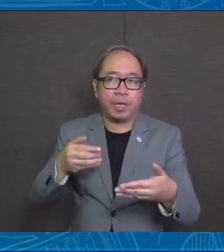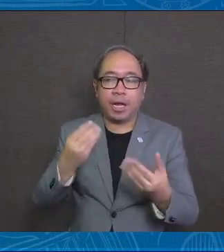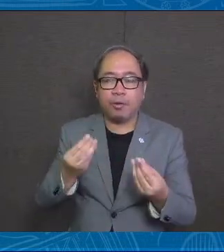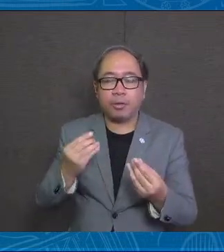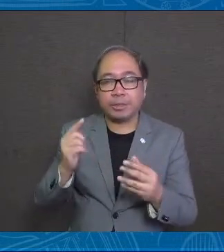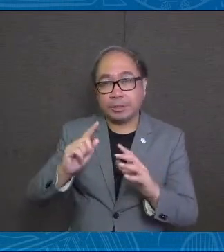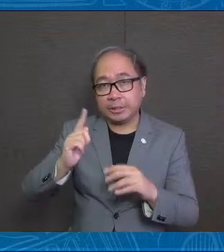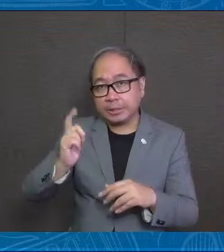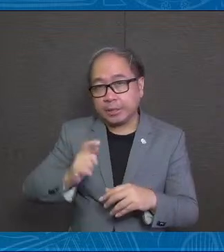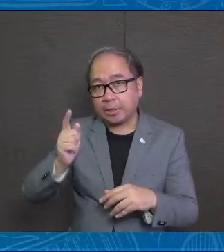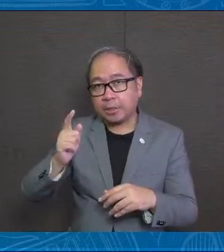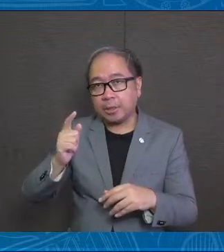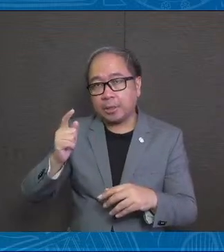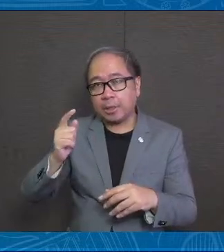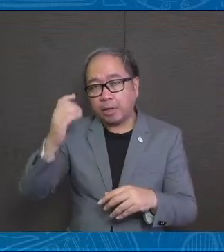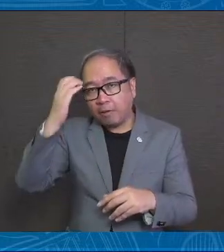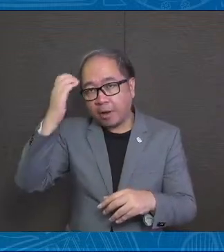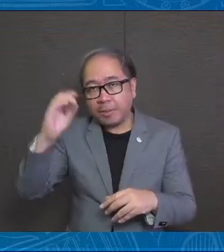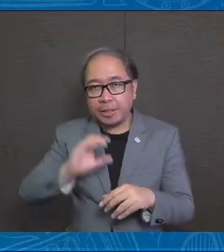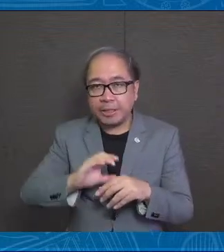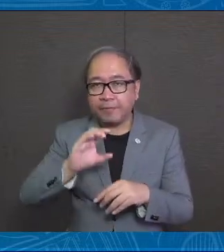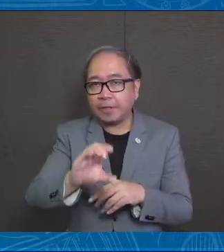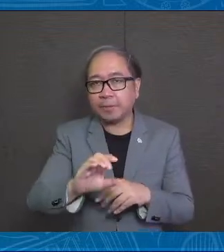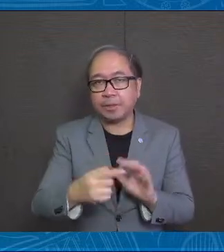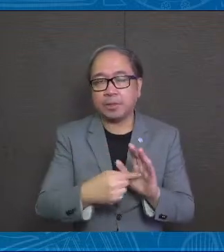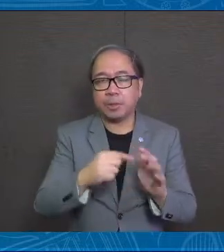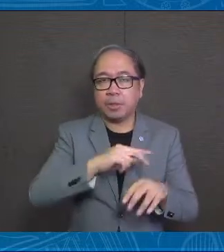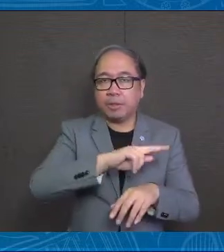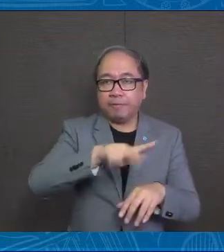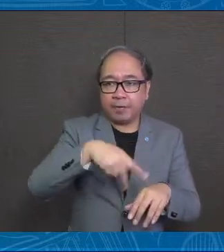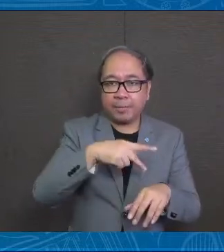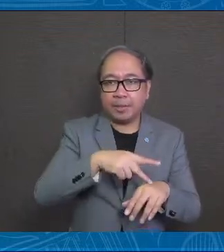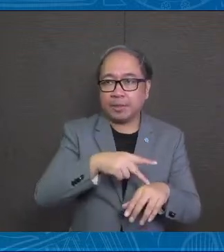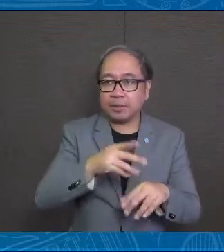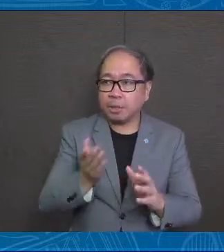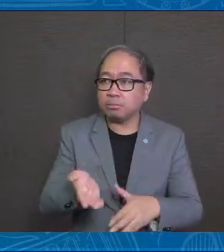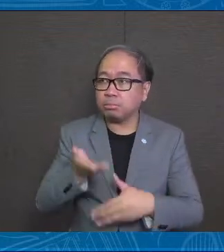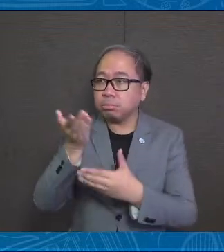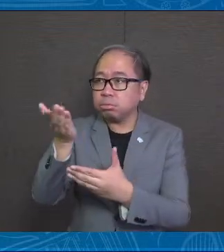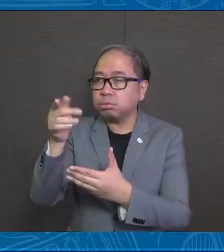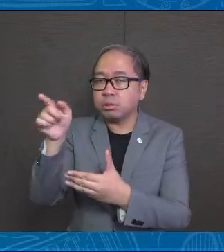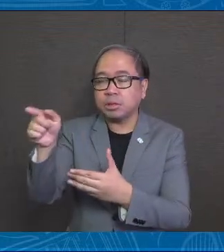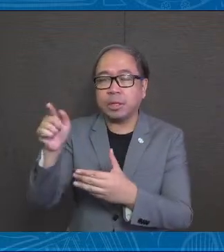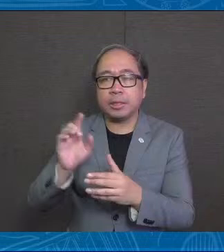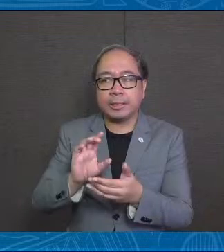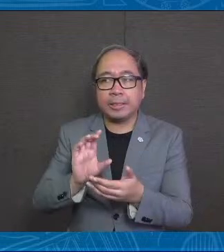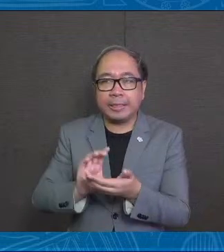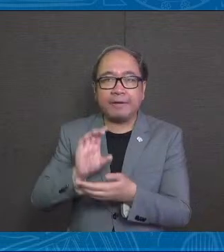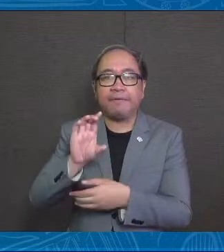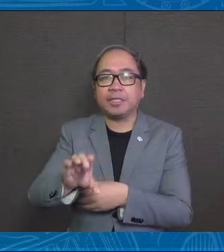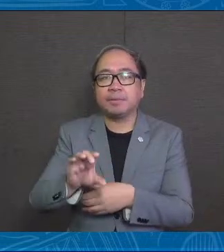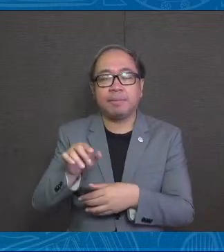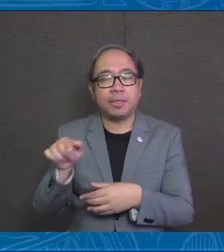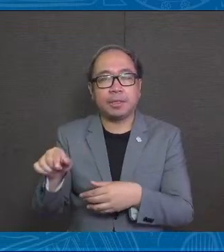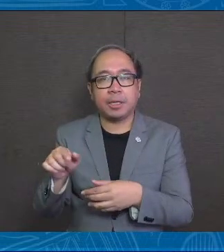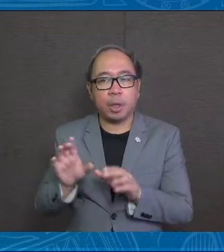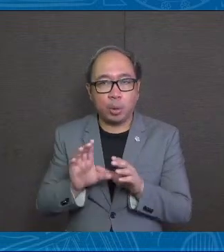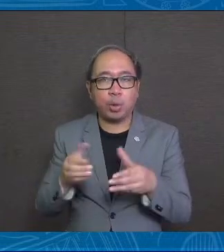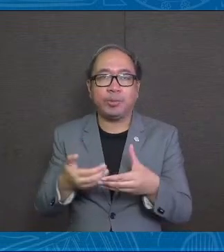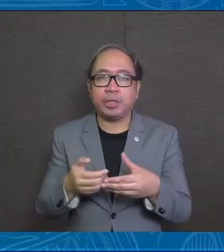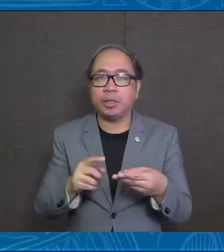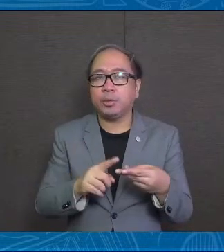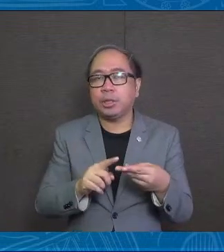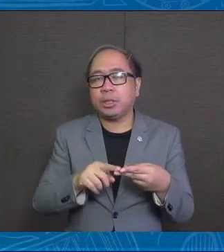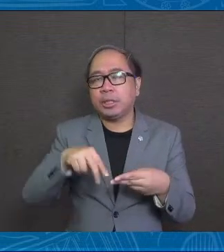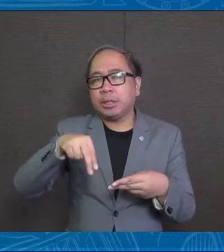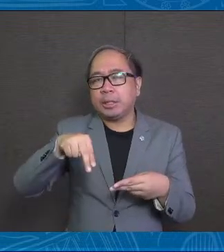In the Philippines, it goes to the investment committee, and then with NEDA and others, the core